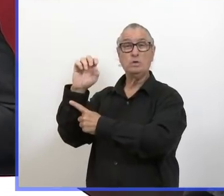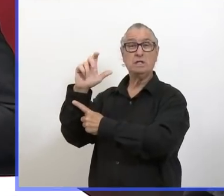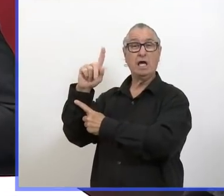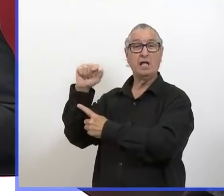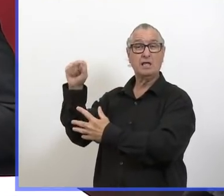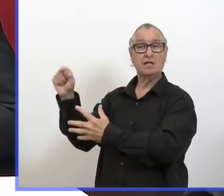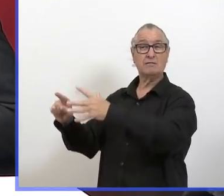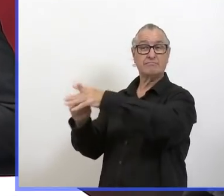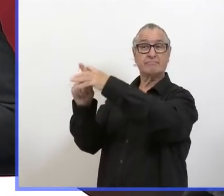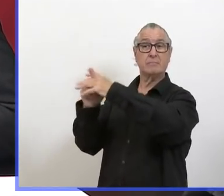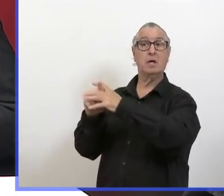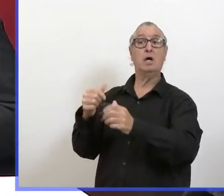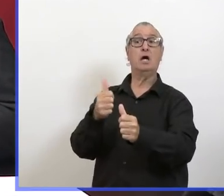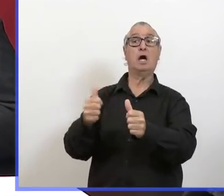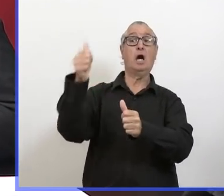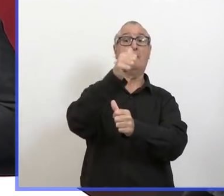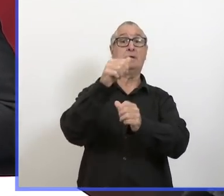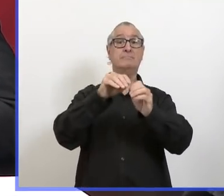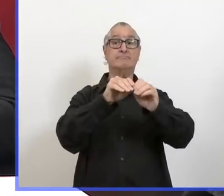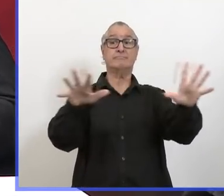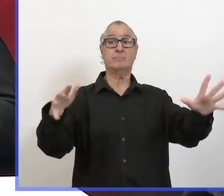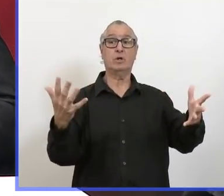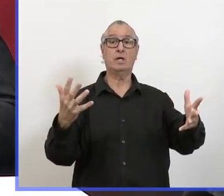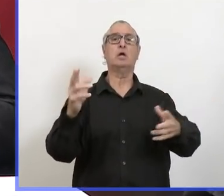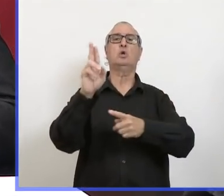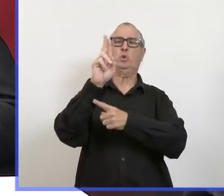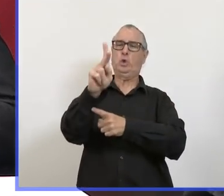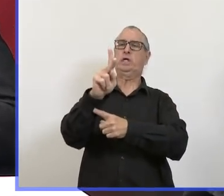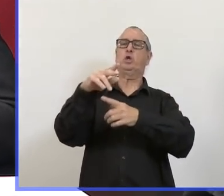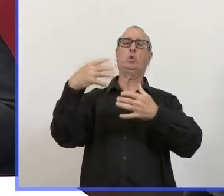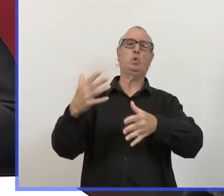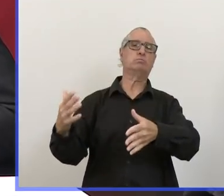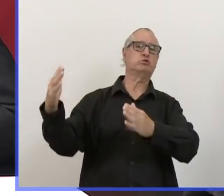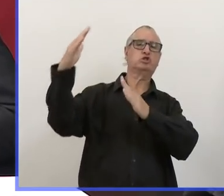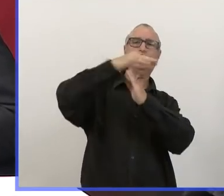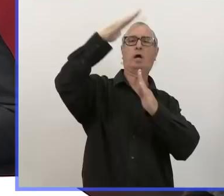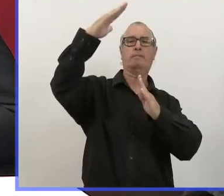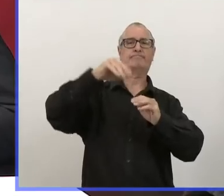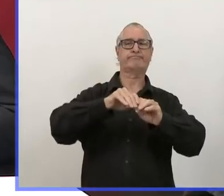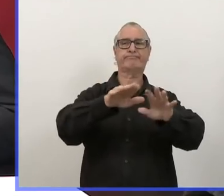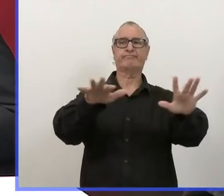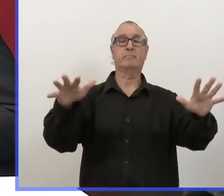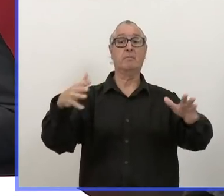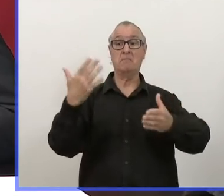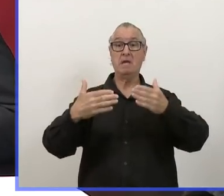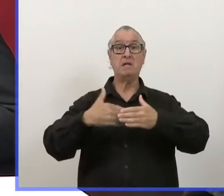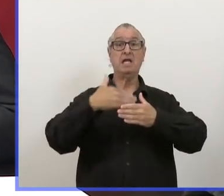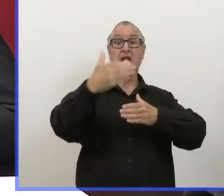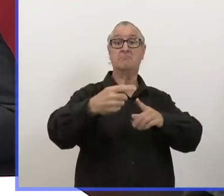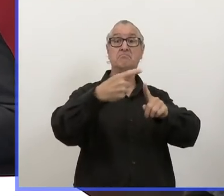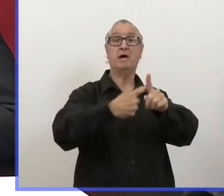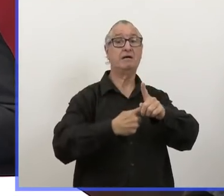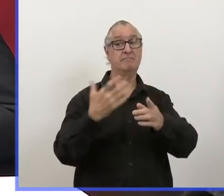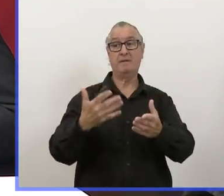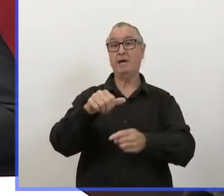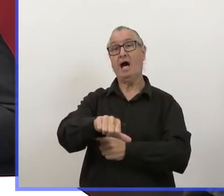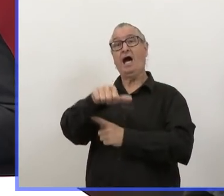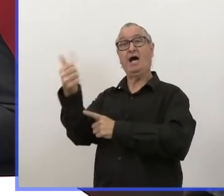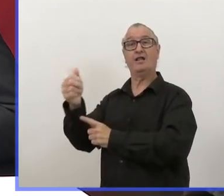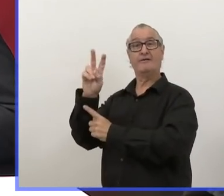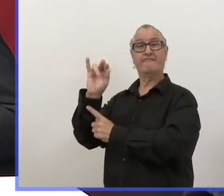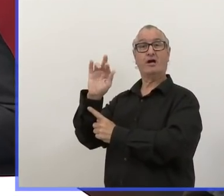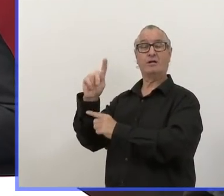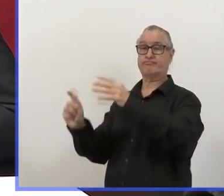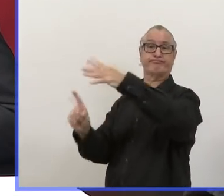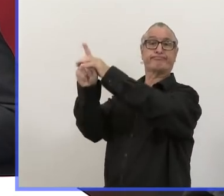couple months, could the dominant strain be something different? And could a new strain develop as well? And again, you know, that concept of herd immunity